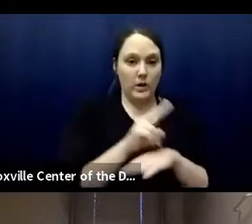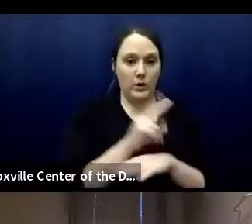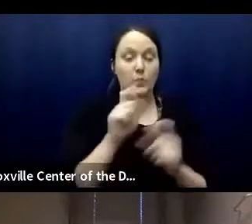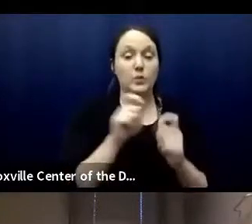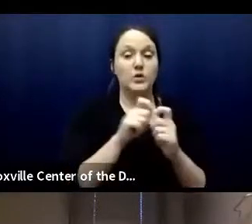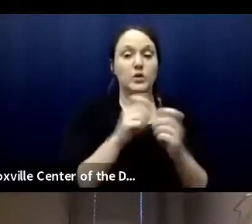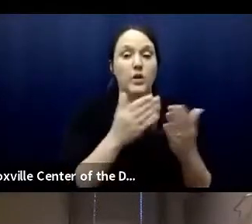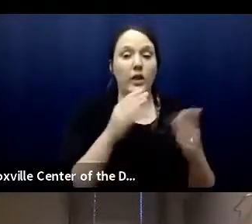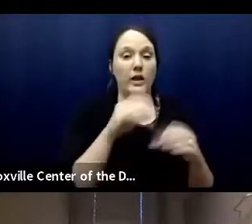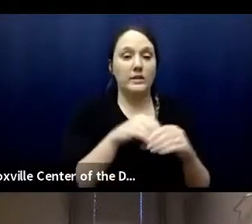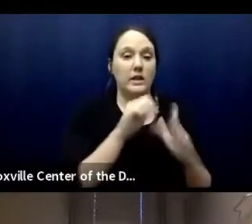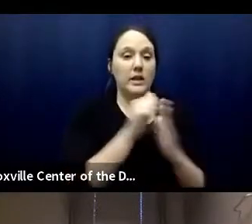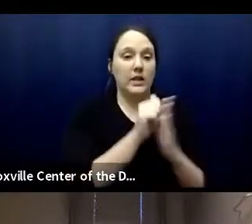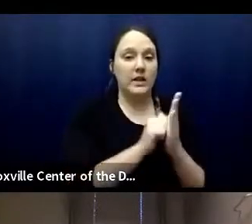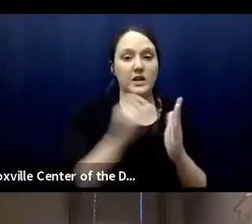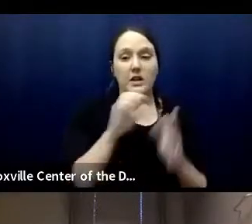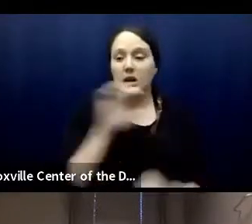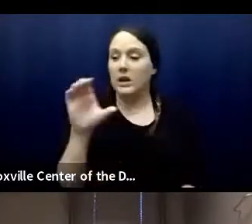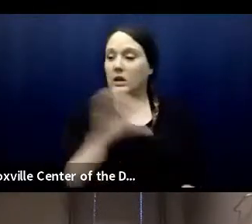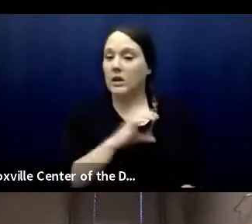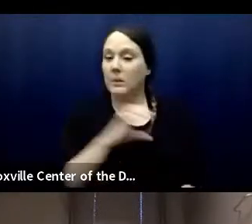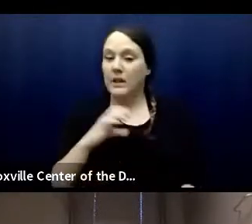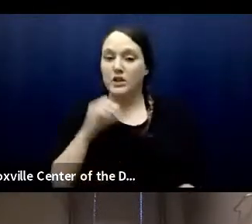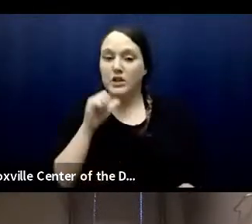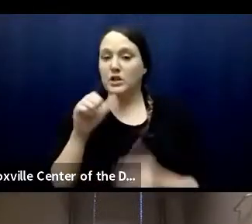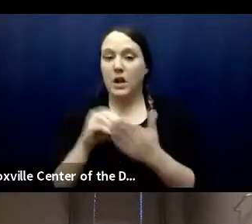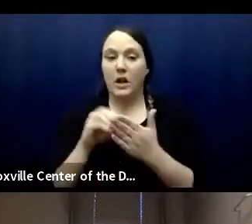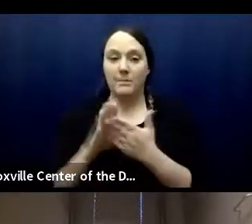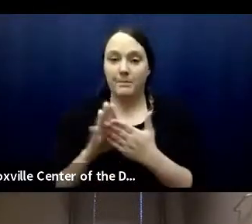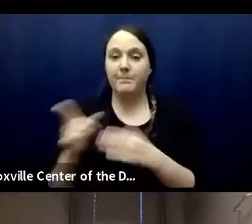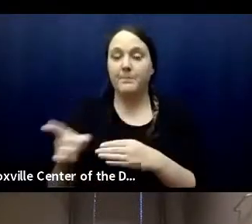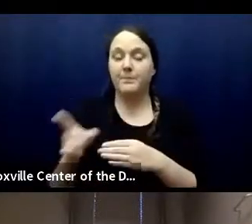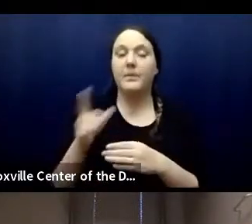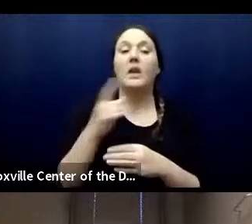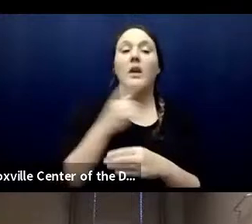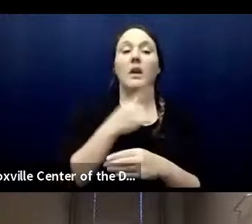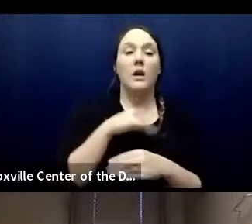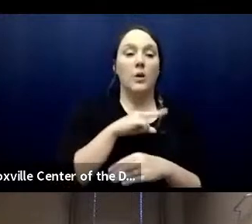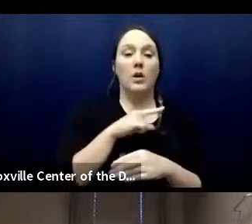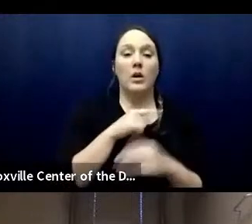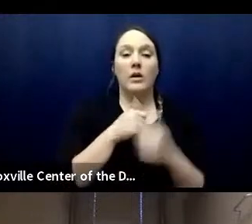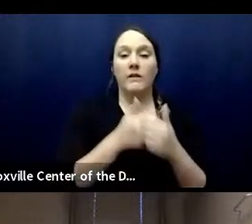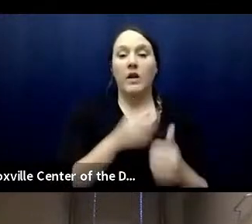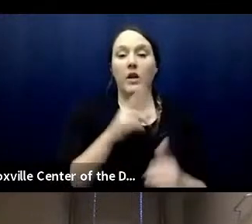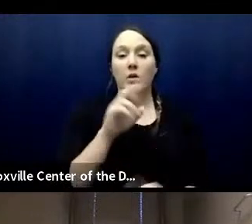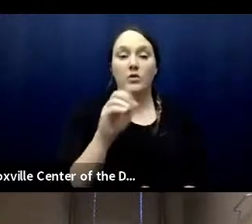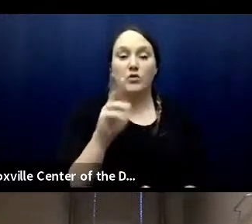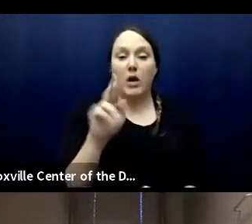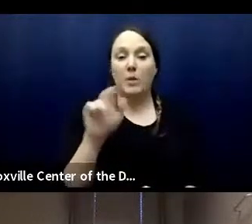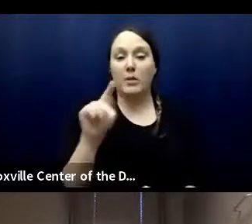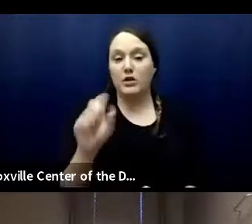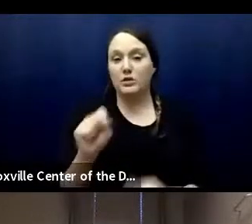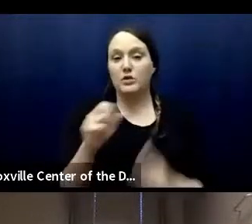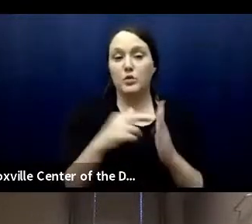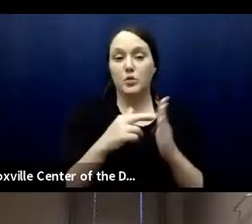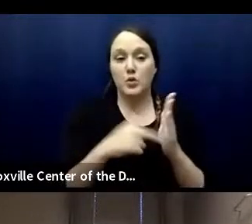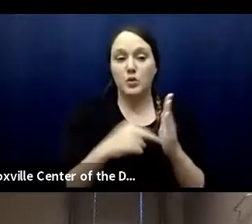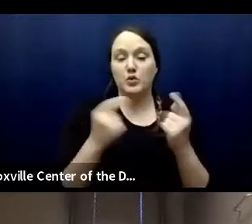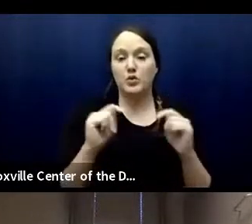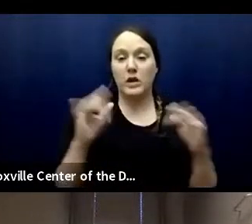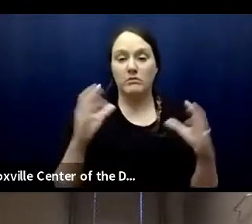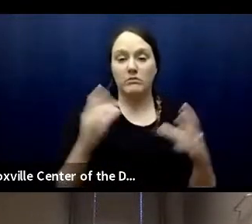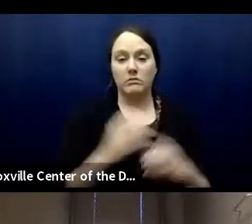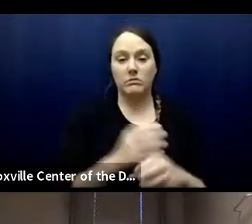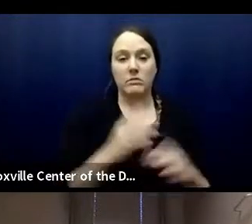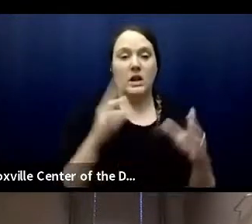agenda of the county commission we're not listing. Sure. We're basically following Robert's rules, trying to condense it down to something